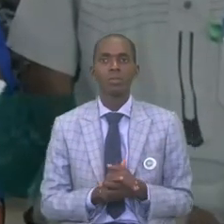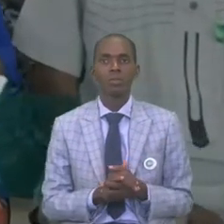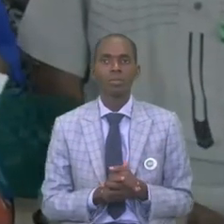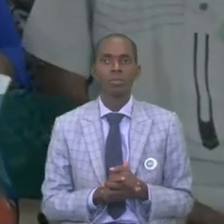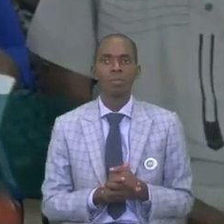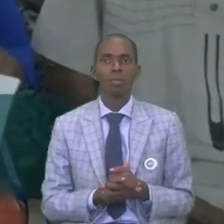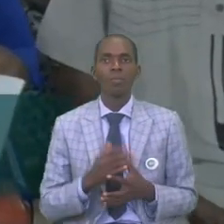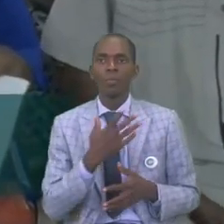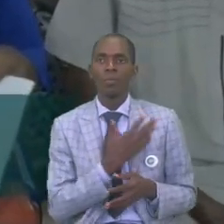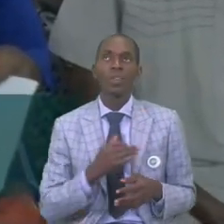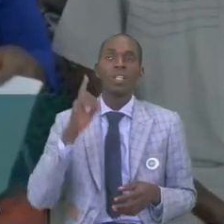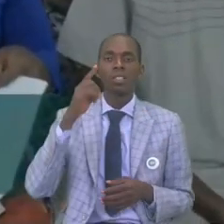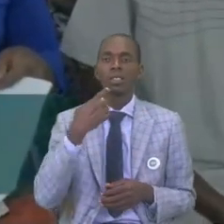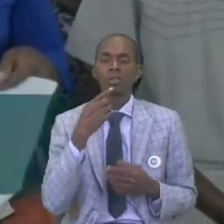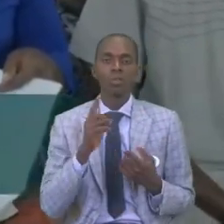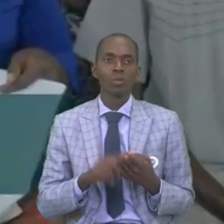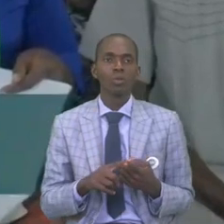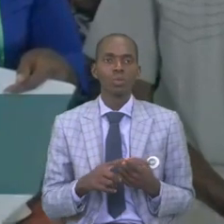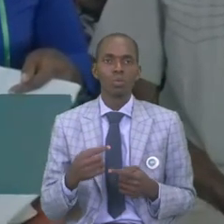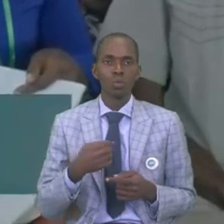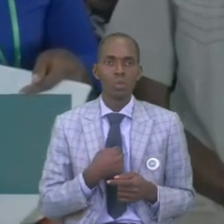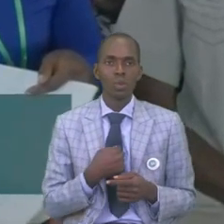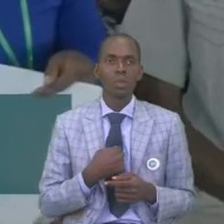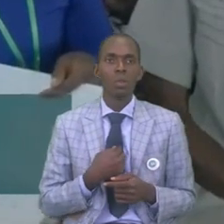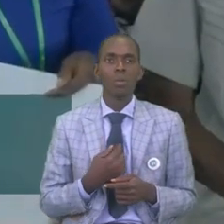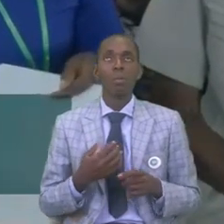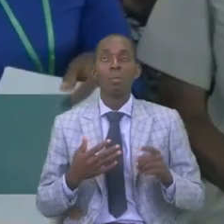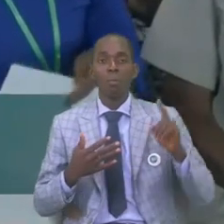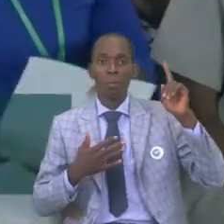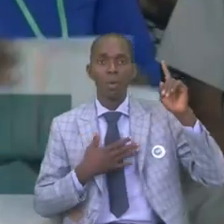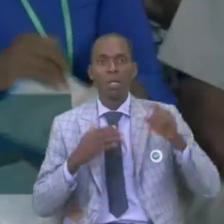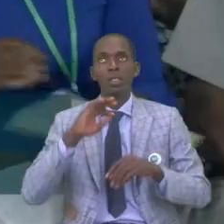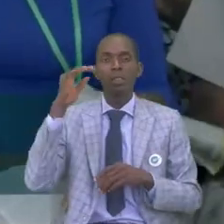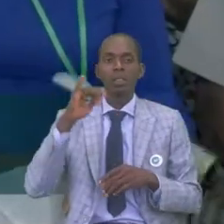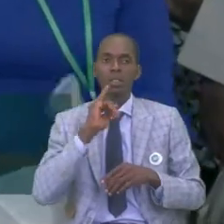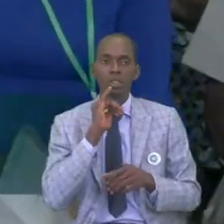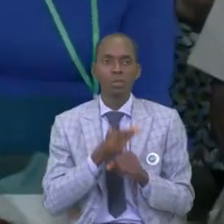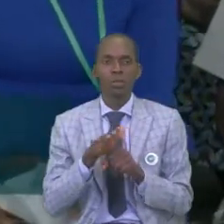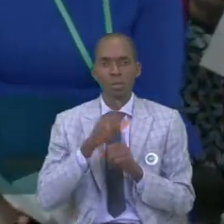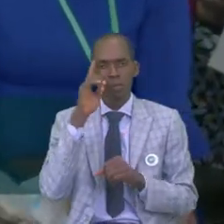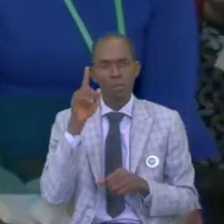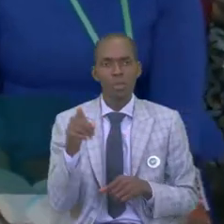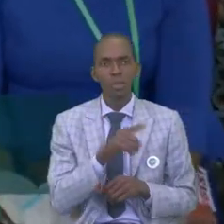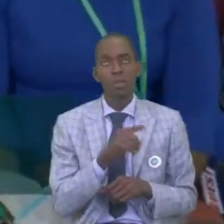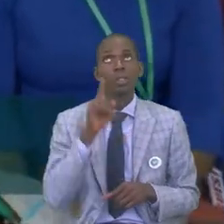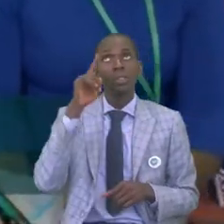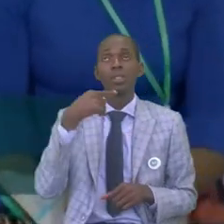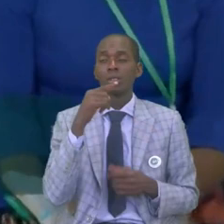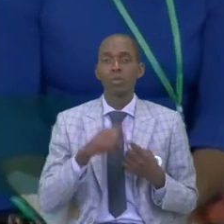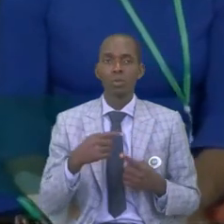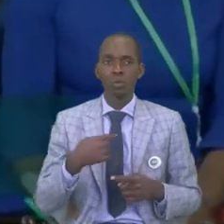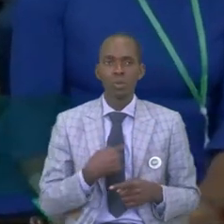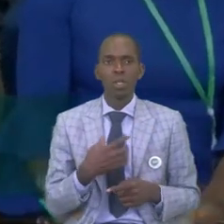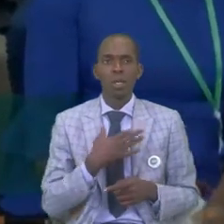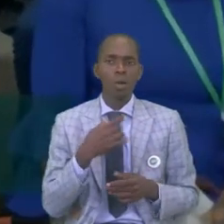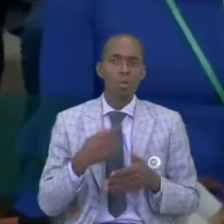he said unto me, my grace is sufficient for thee. He said unto me, and what he said